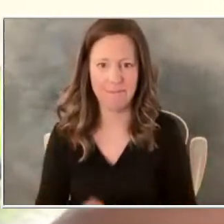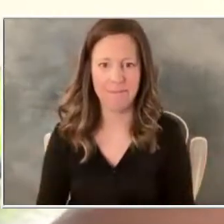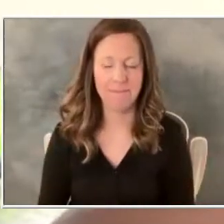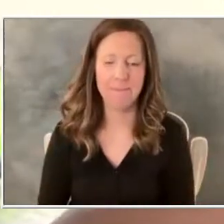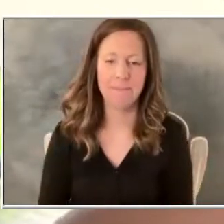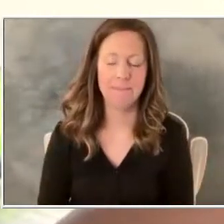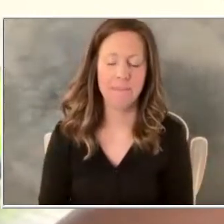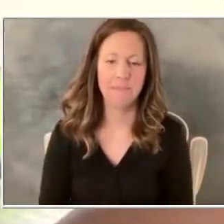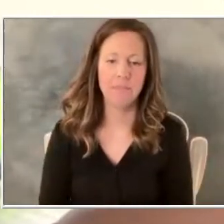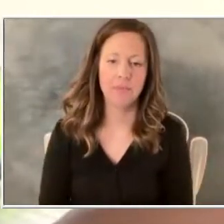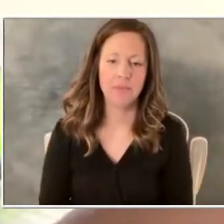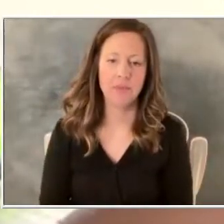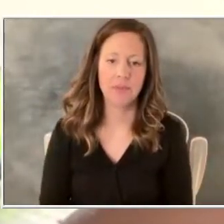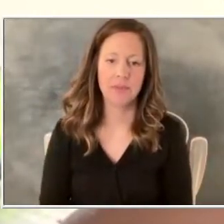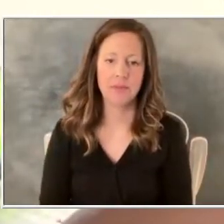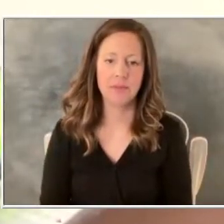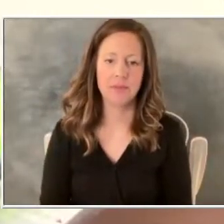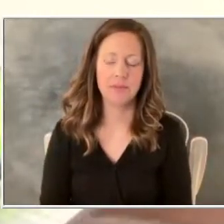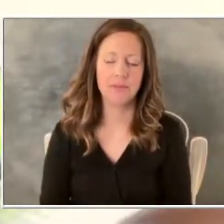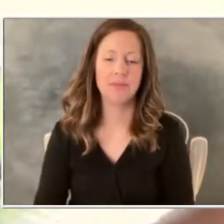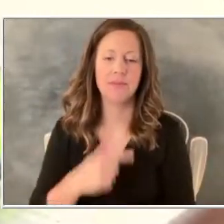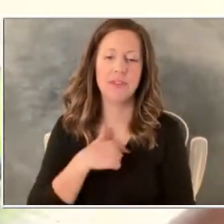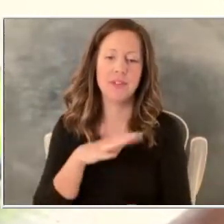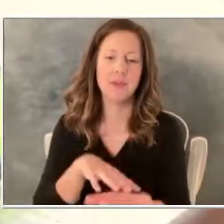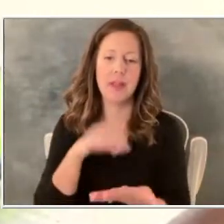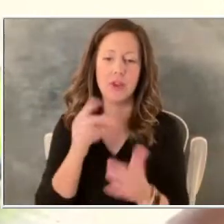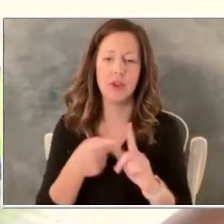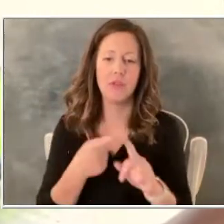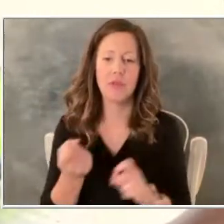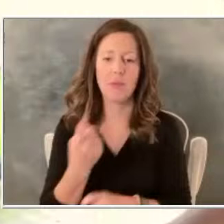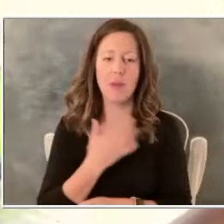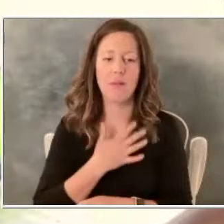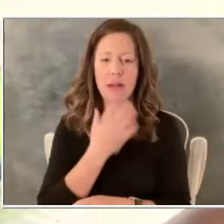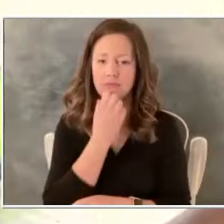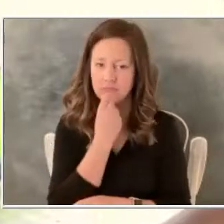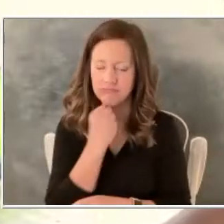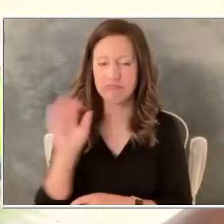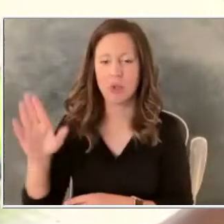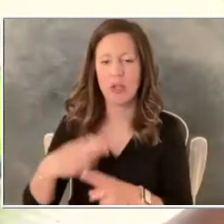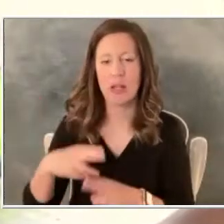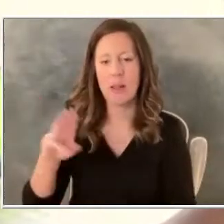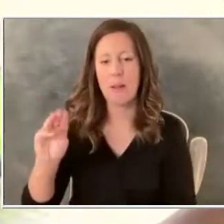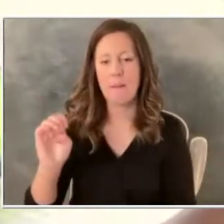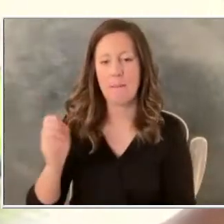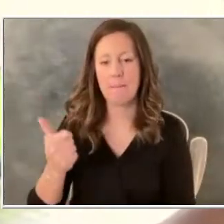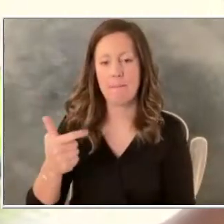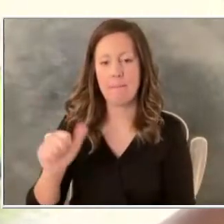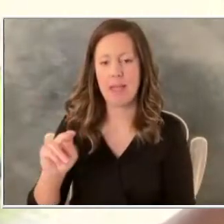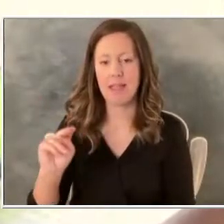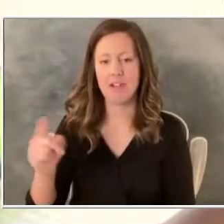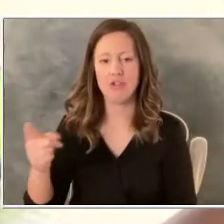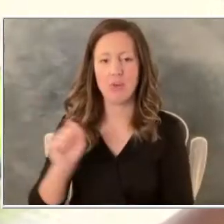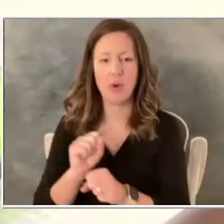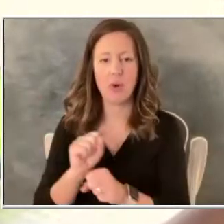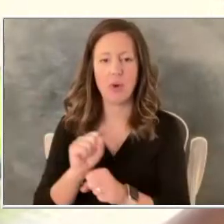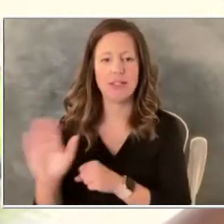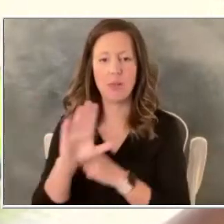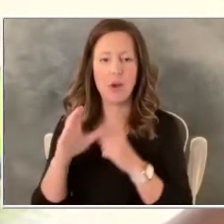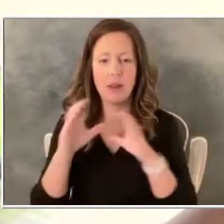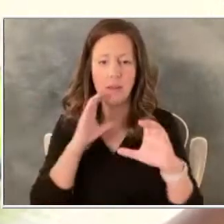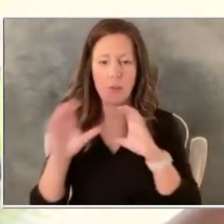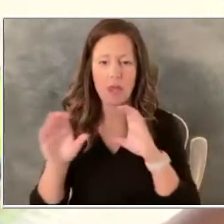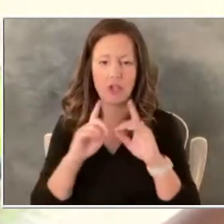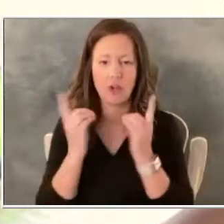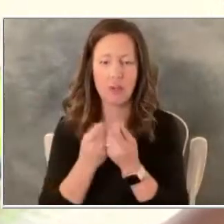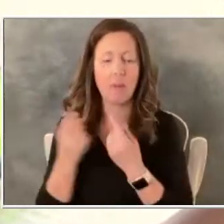Yeah, I learned from a dear friend, Megan, who works in your digital communications department, and she had shared